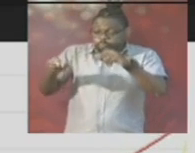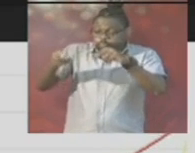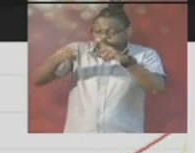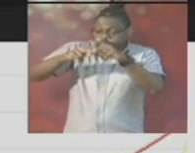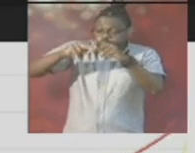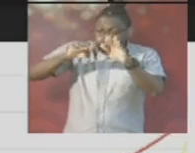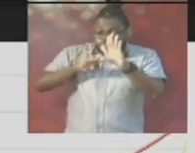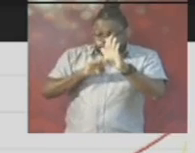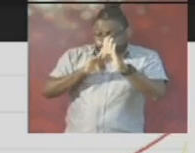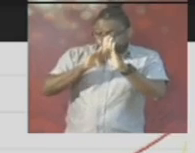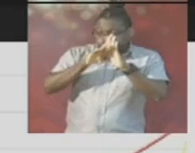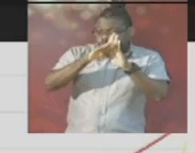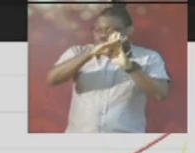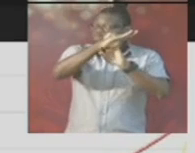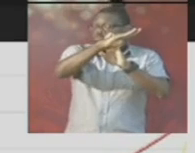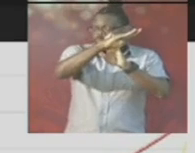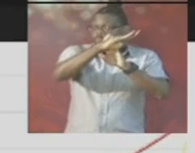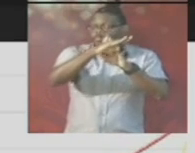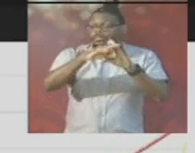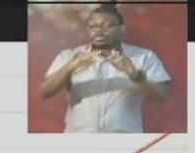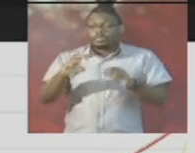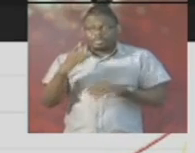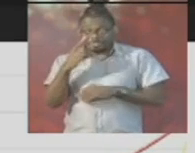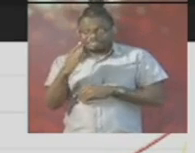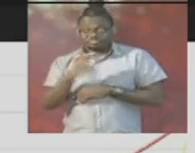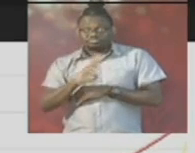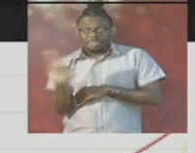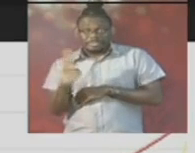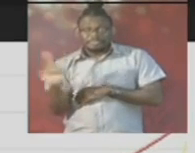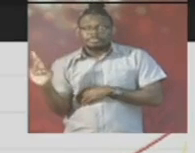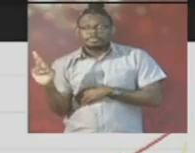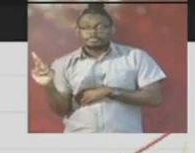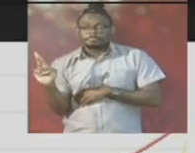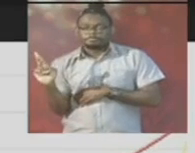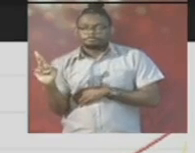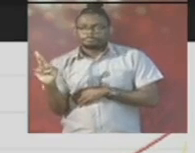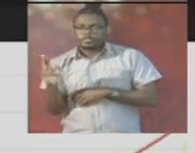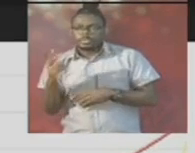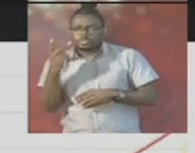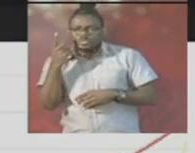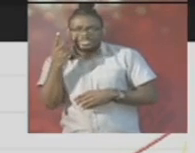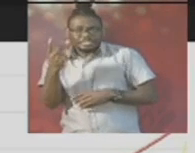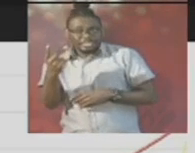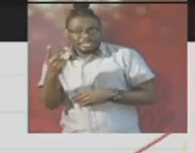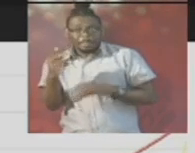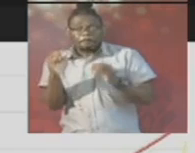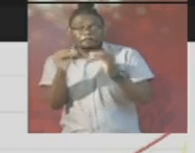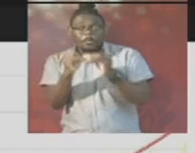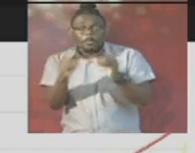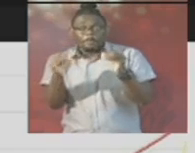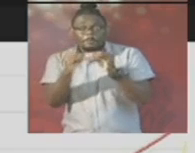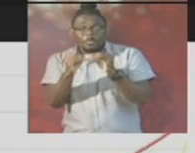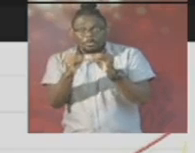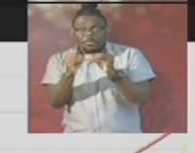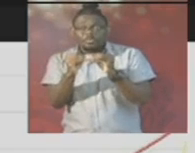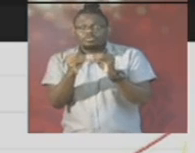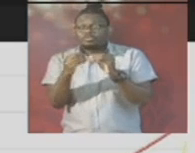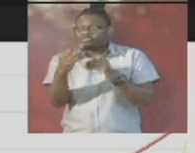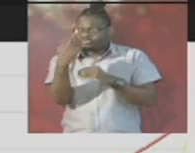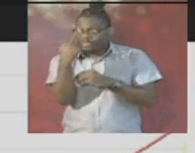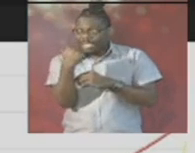bottom, at the right-hand side, we see that upward curve that is becoming a little more steep in its upward